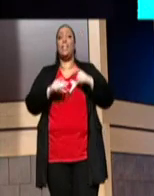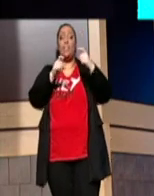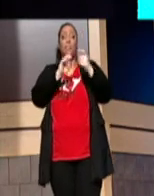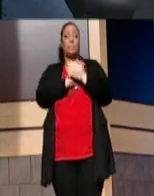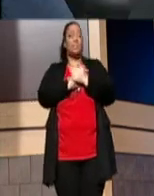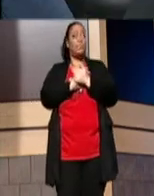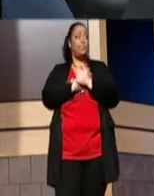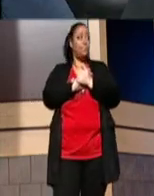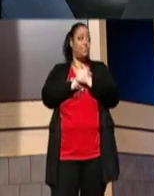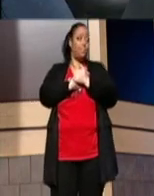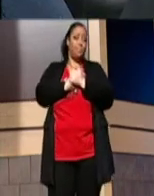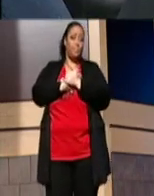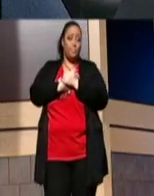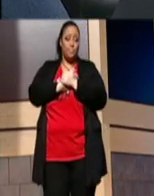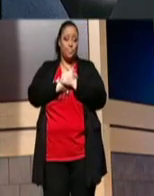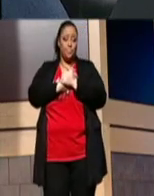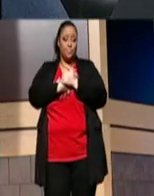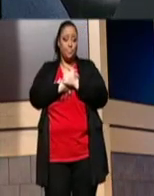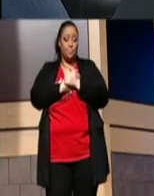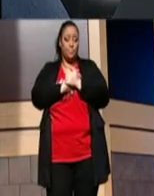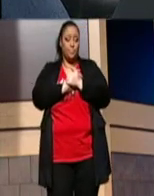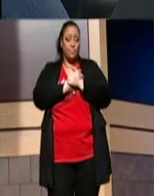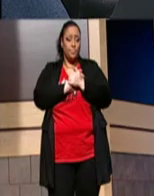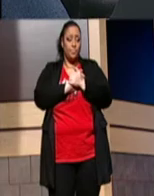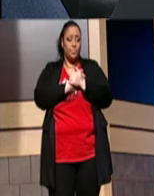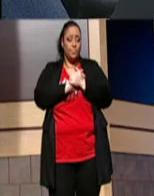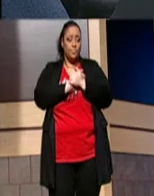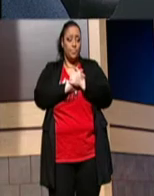the one that Dr. Winston gave us at the very beginning.